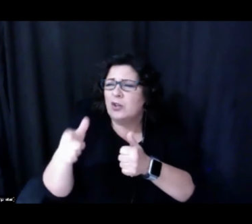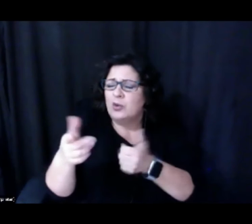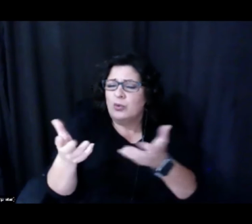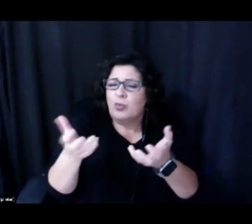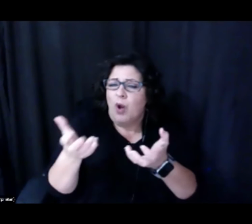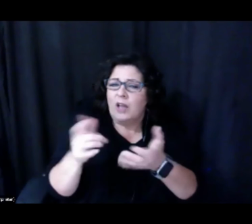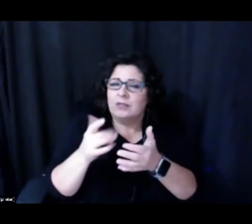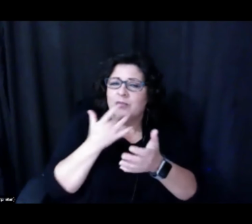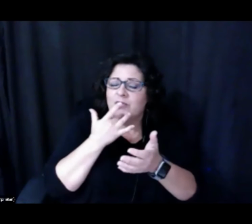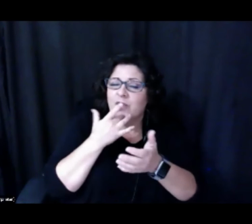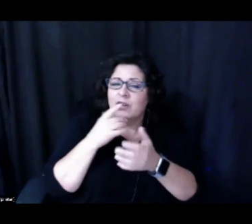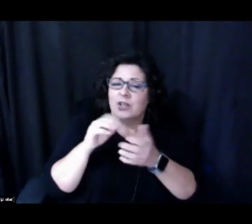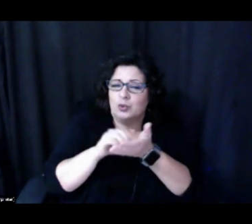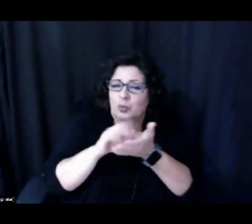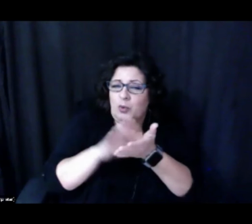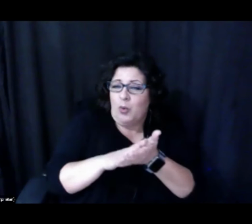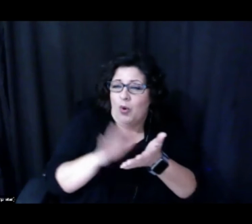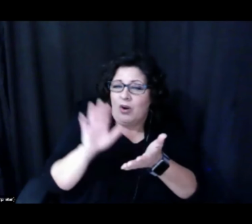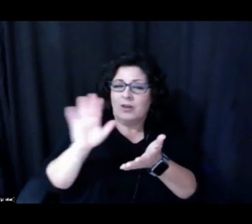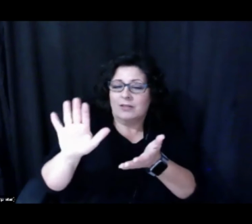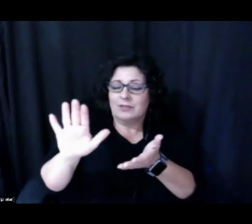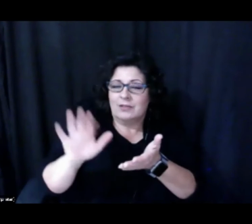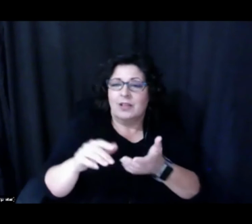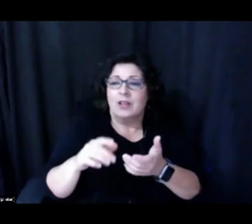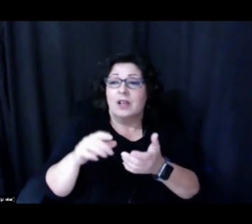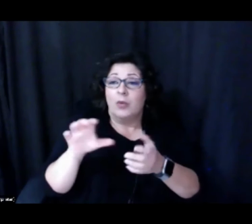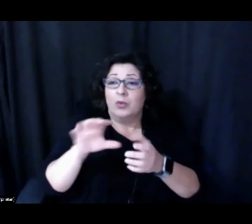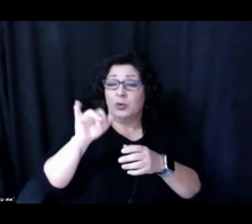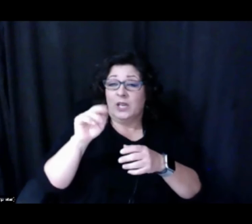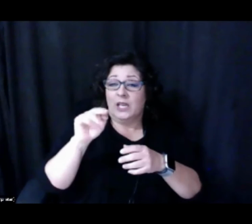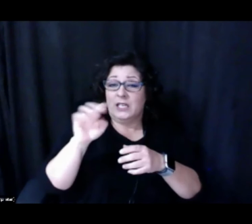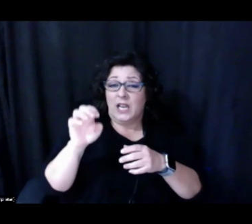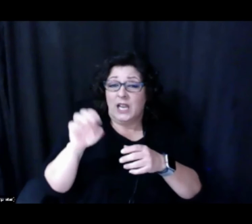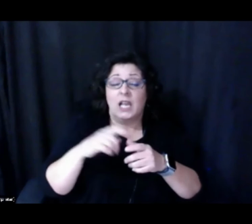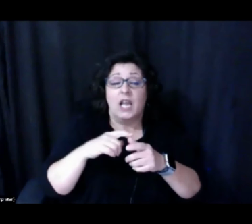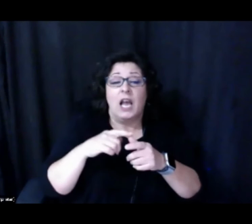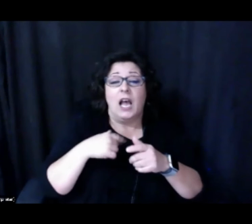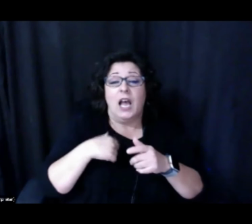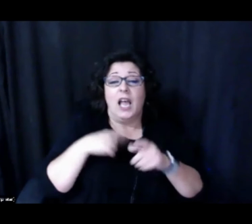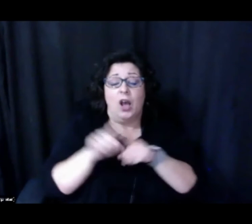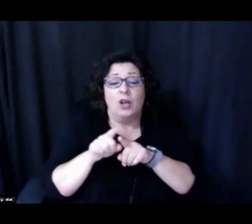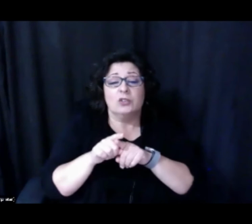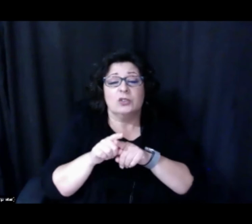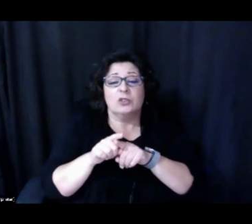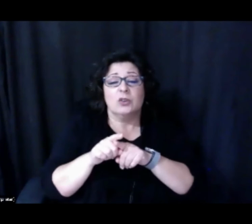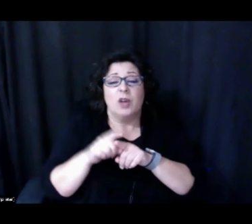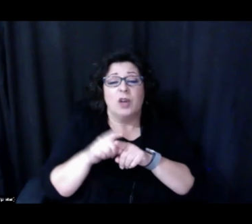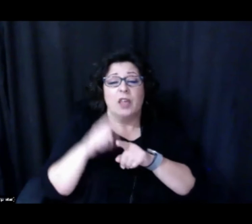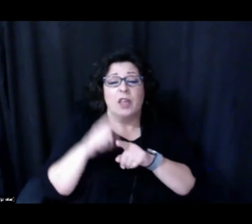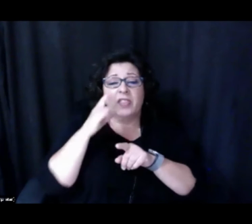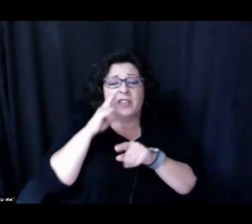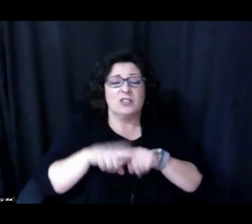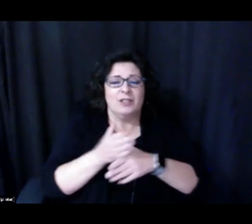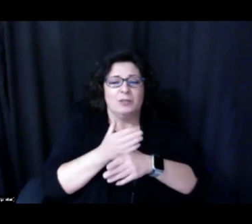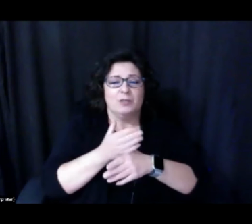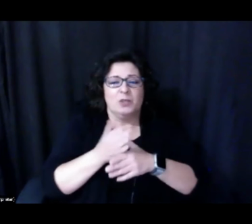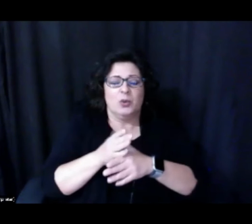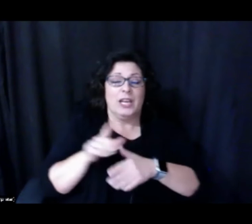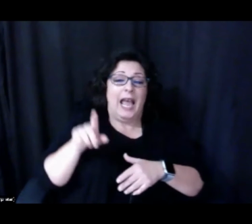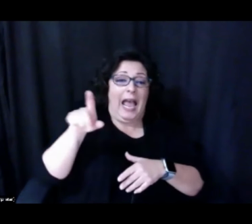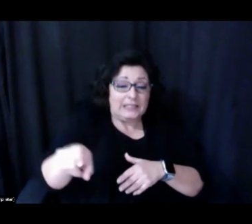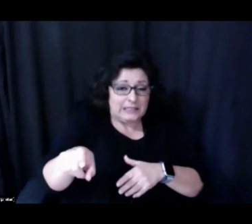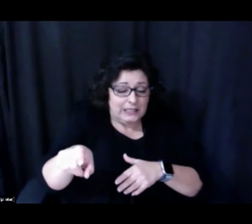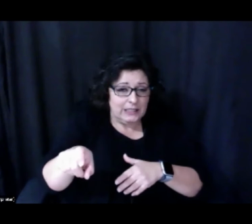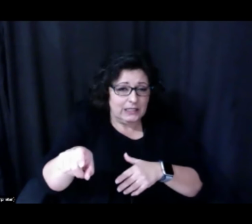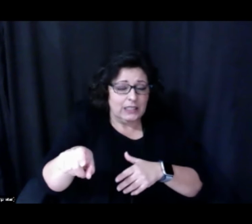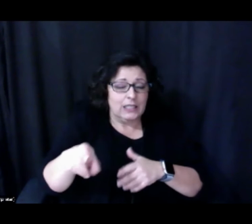how they would like you to record this. When you do it in intake, I think there's a difference between asking someone